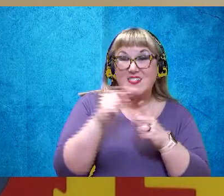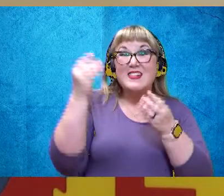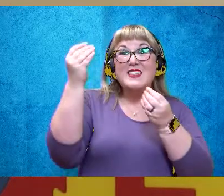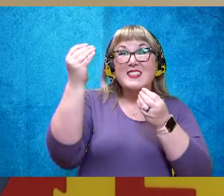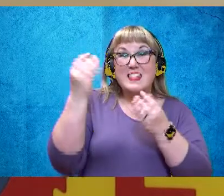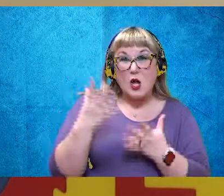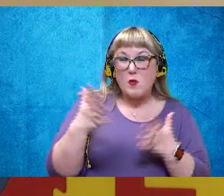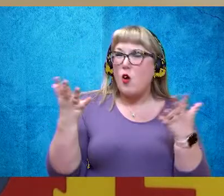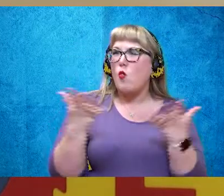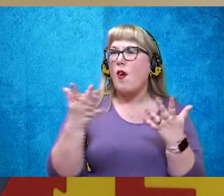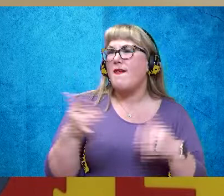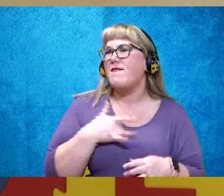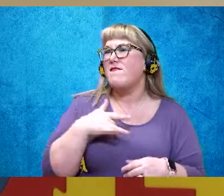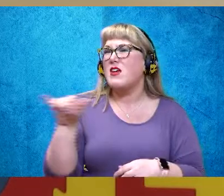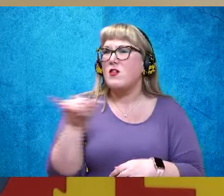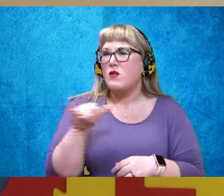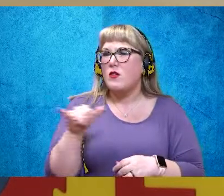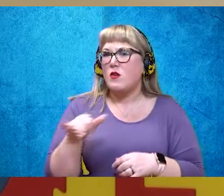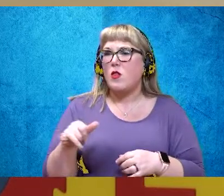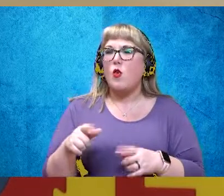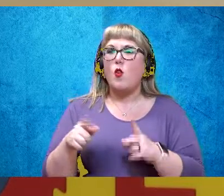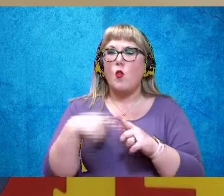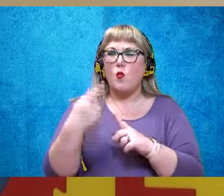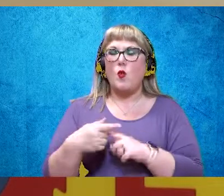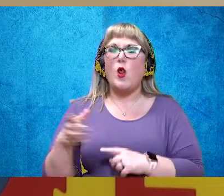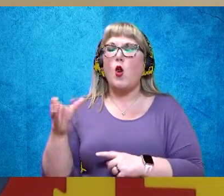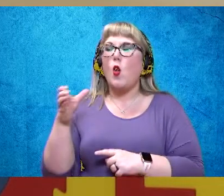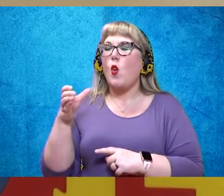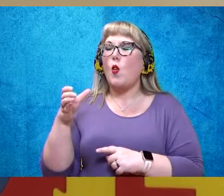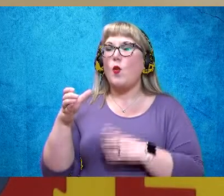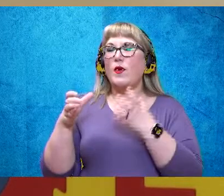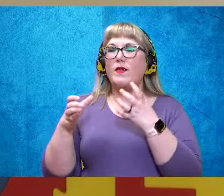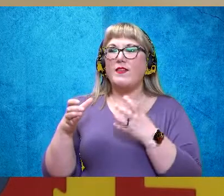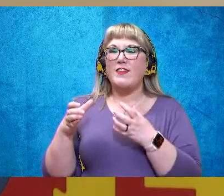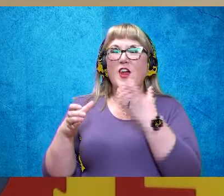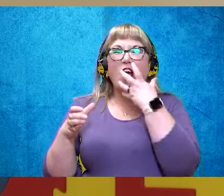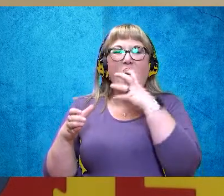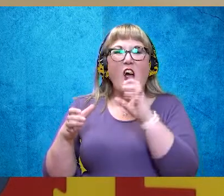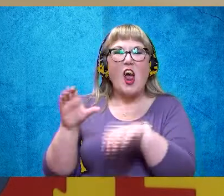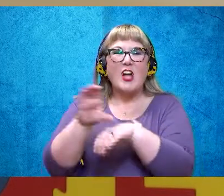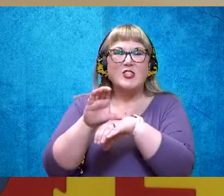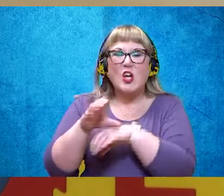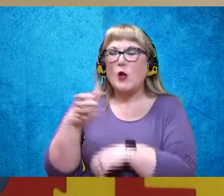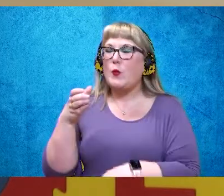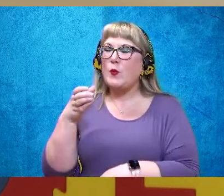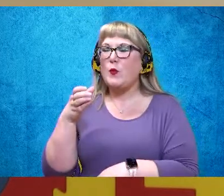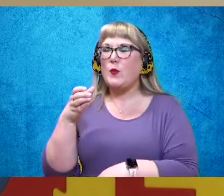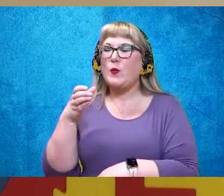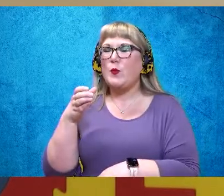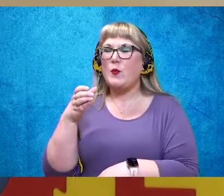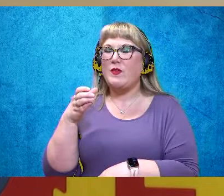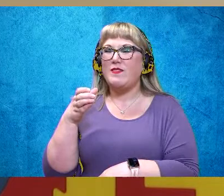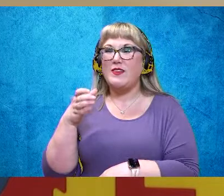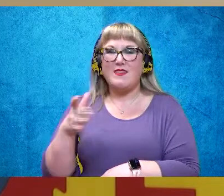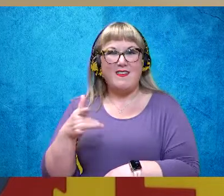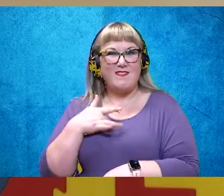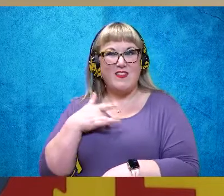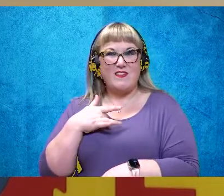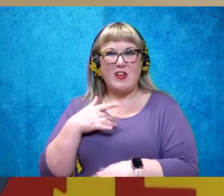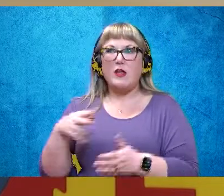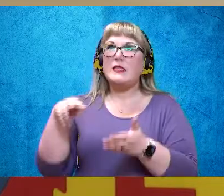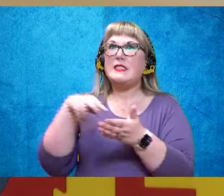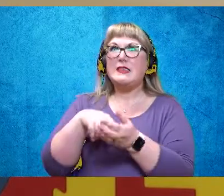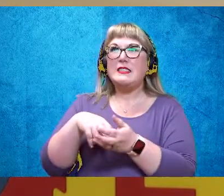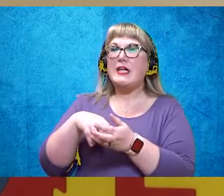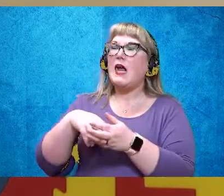it feels like when I'm holding a cup of hot chocolate in my hand. This word tells me how I feel when I stand out